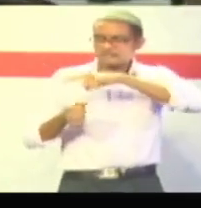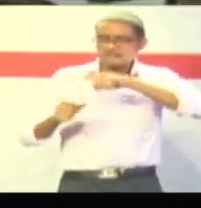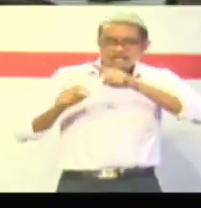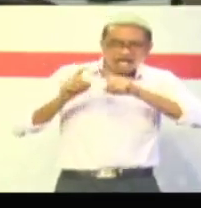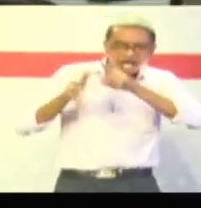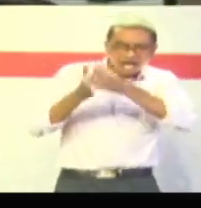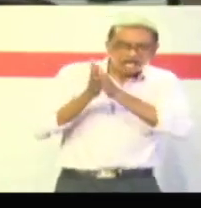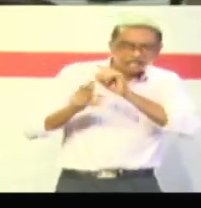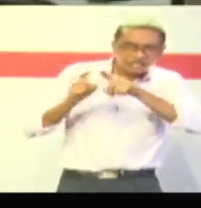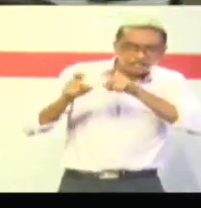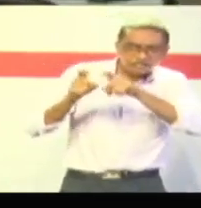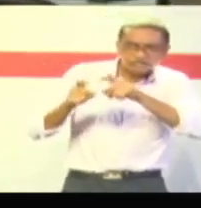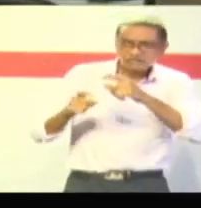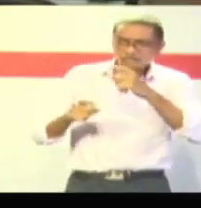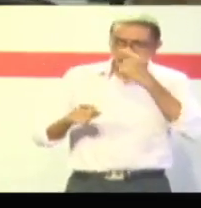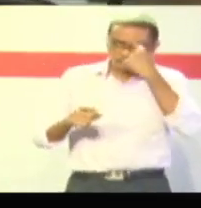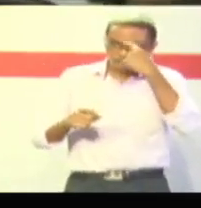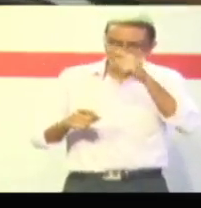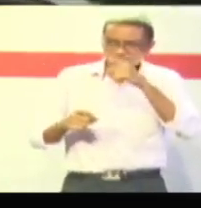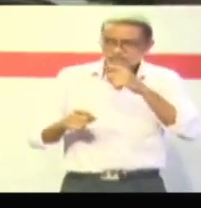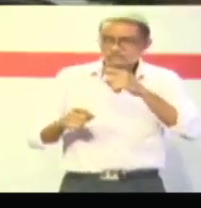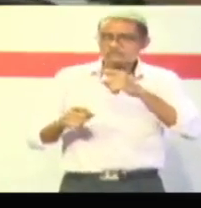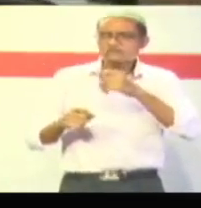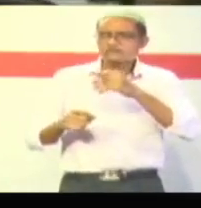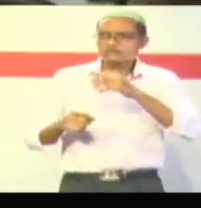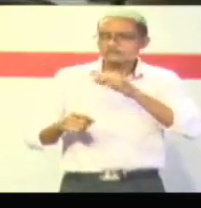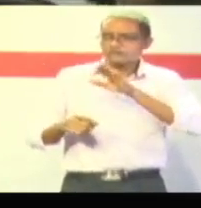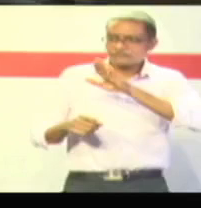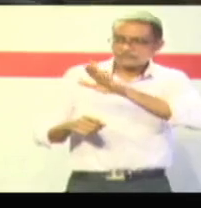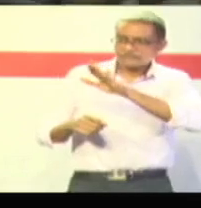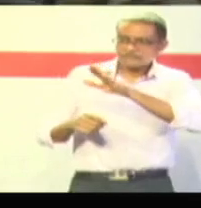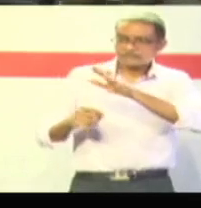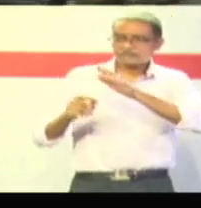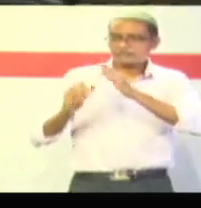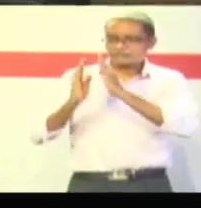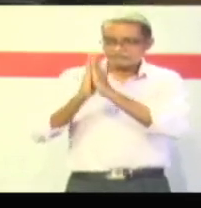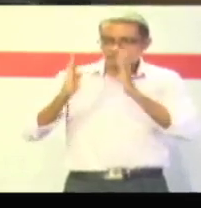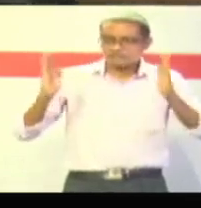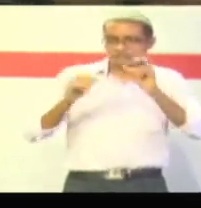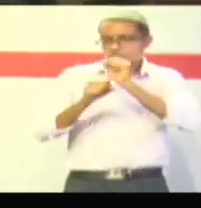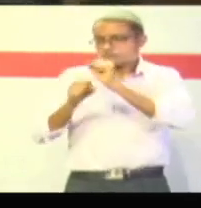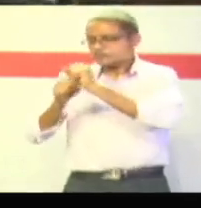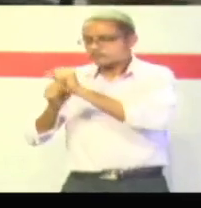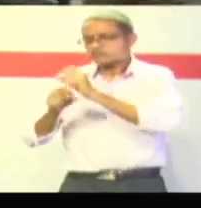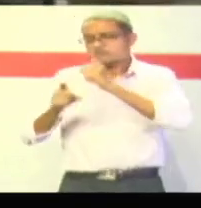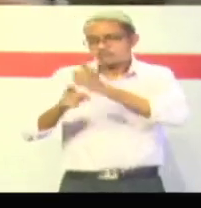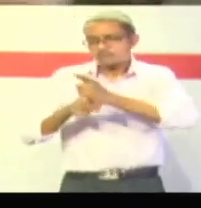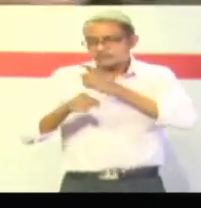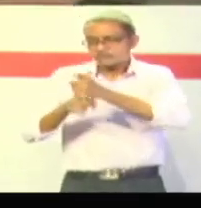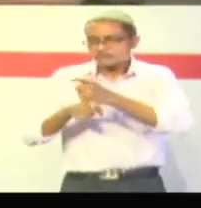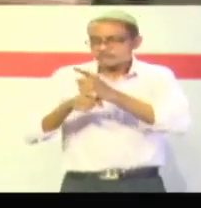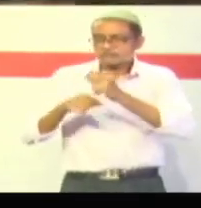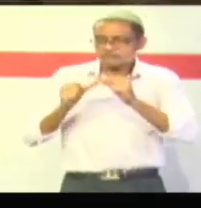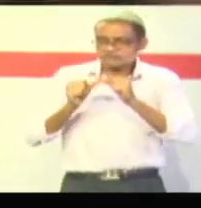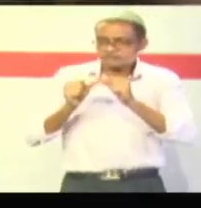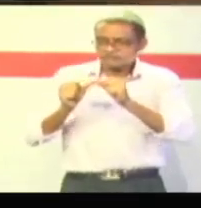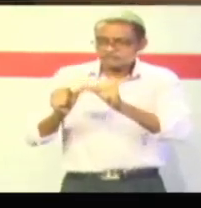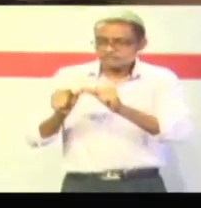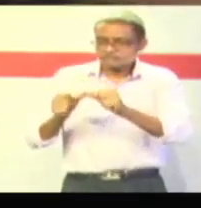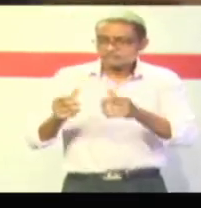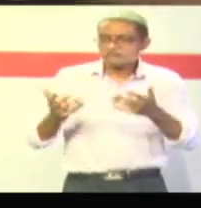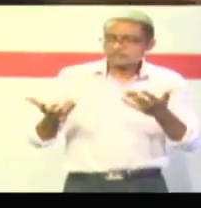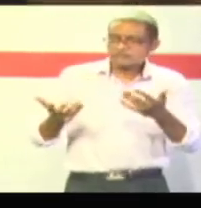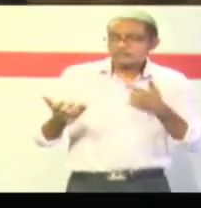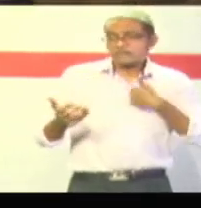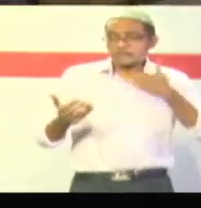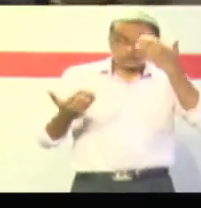for regularization of their tenure. And I know it's a similar situation of nurses. We're hearing nurses working